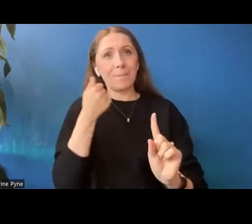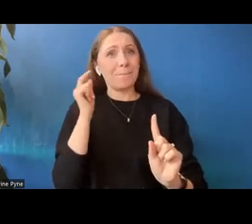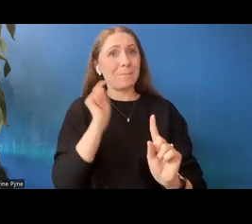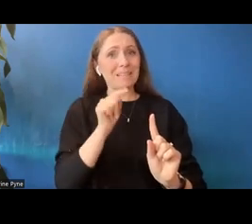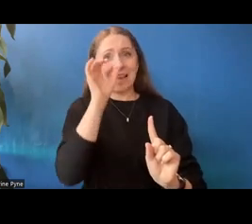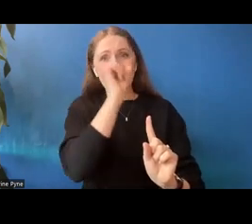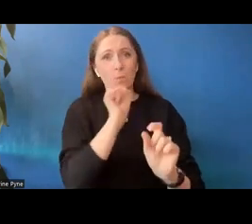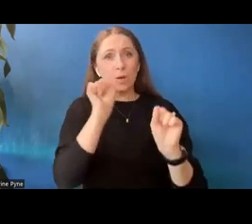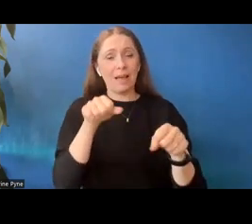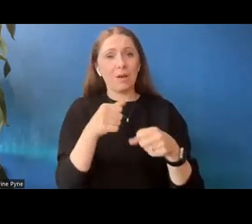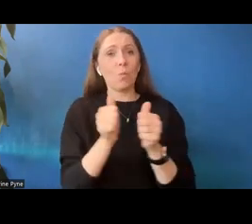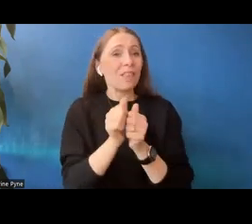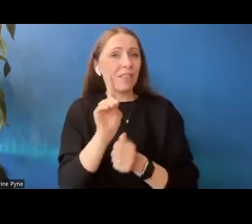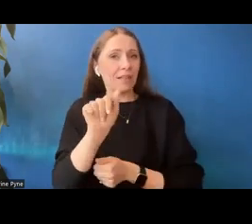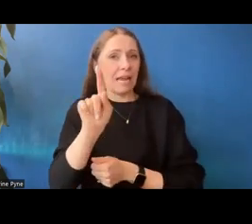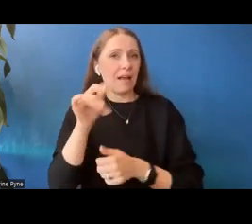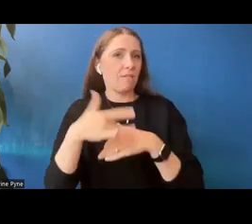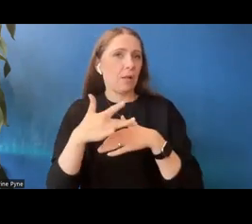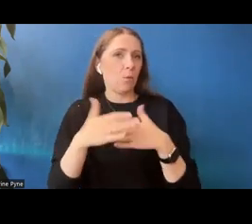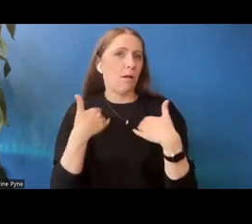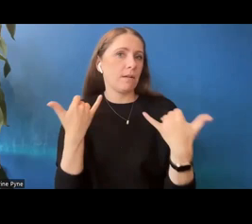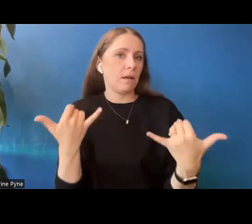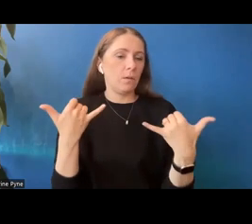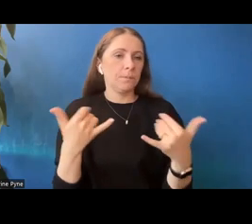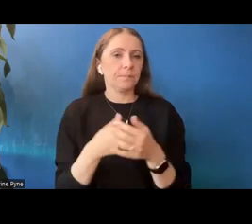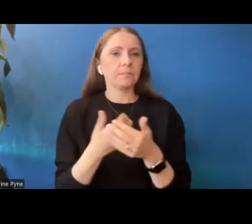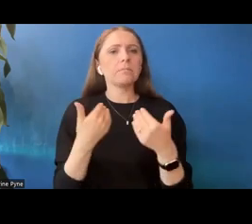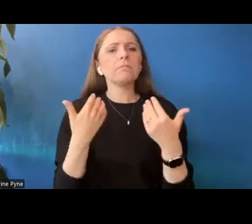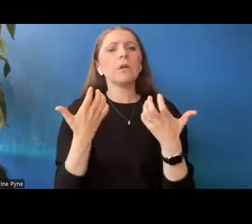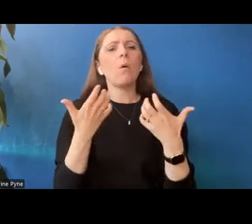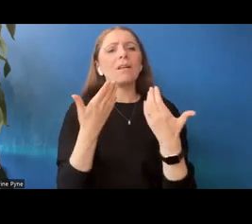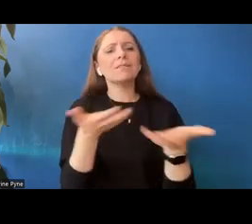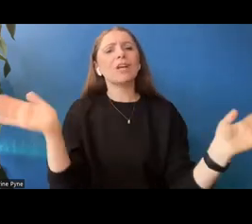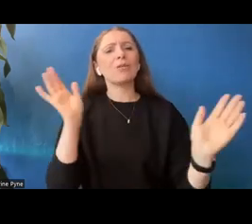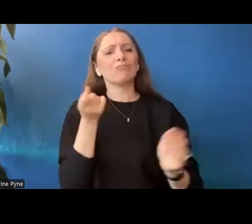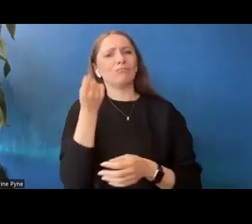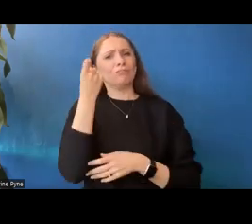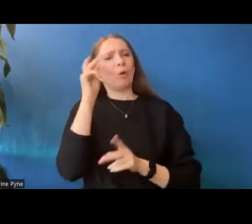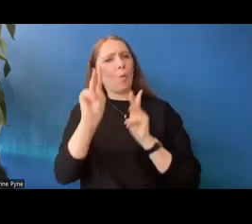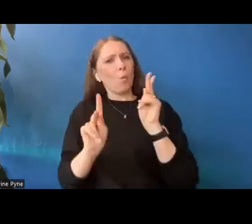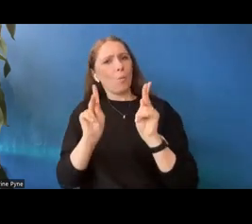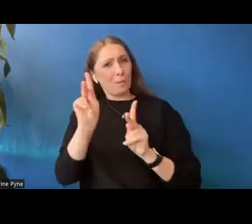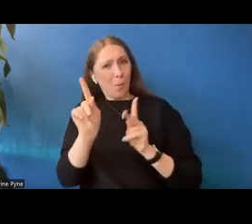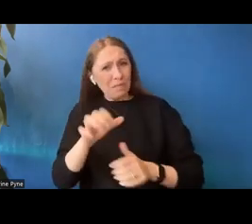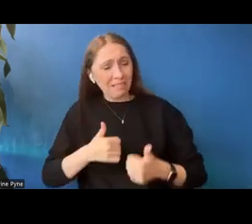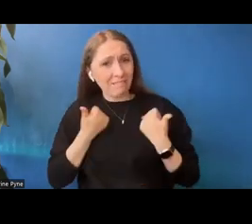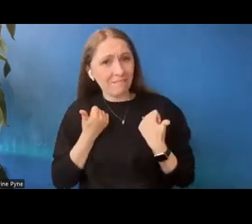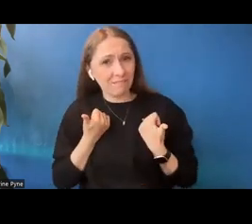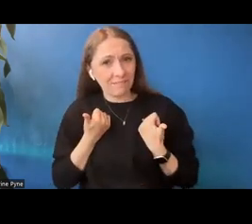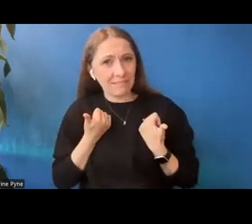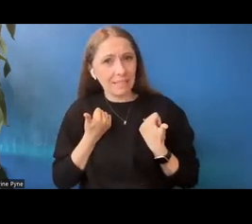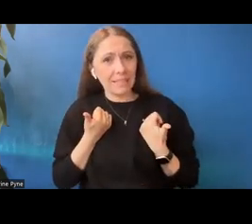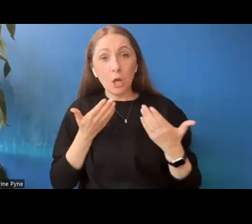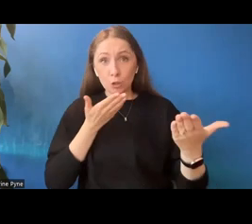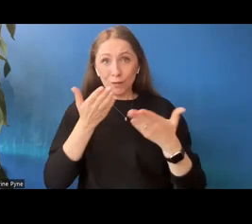estimate we can with the data that we have. We want to have a general sense of where these folks are living and what services